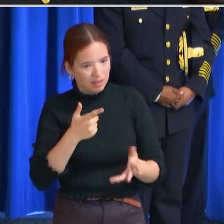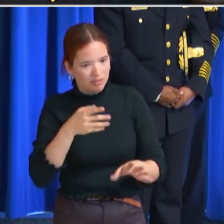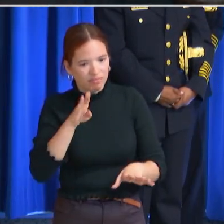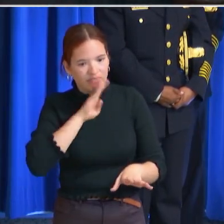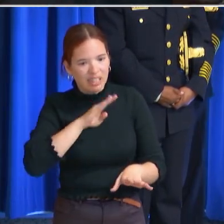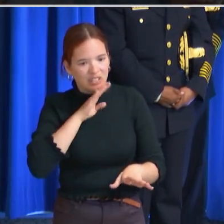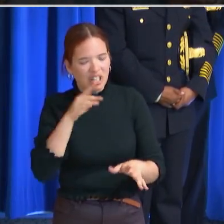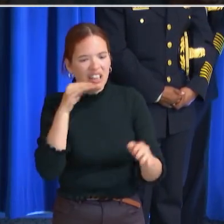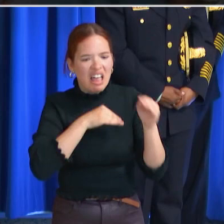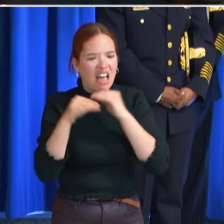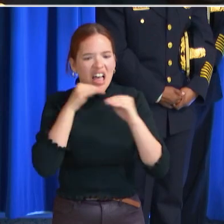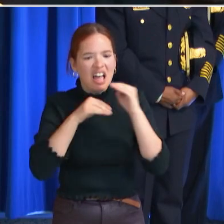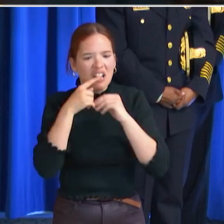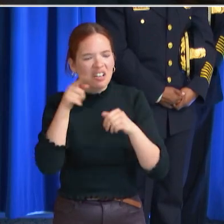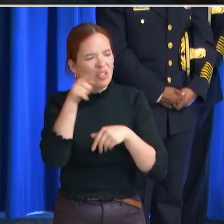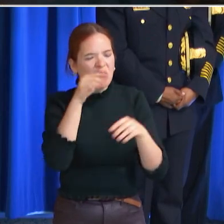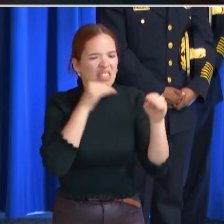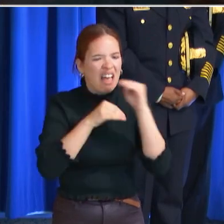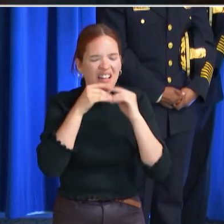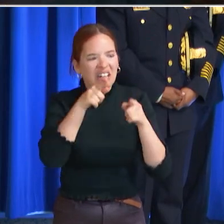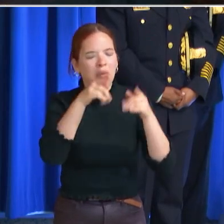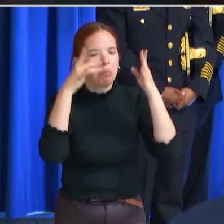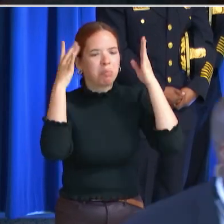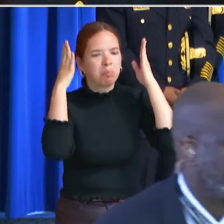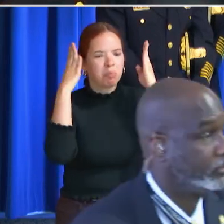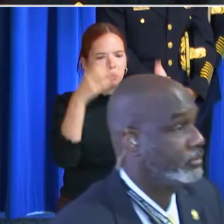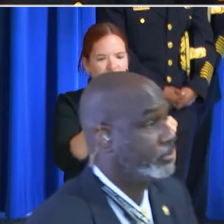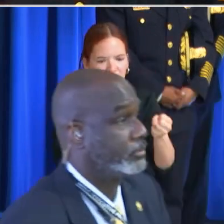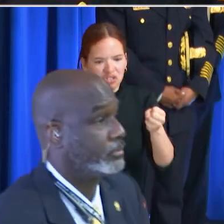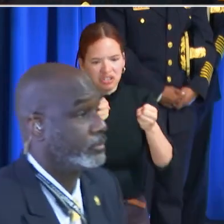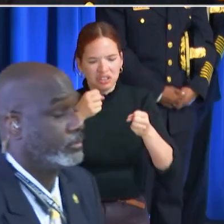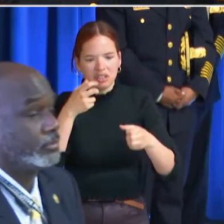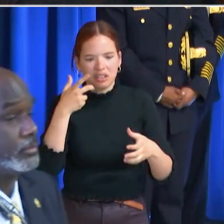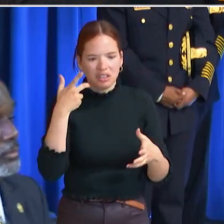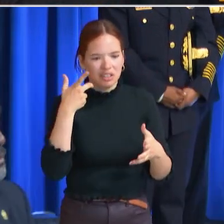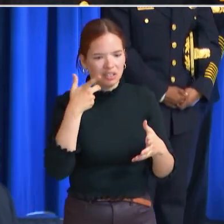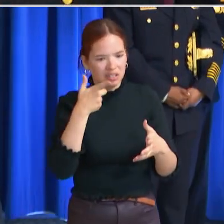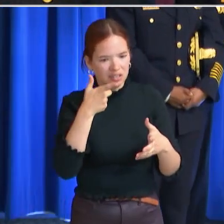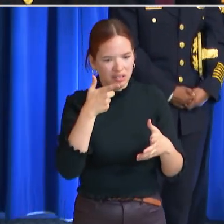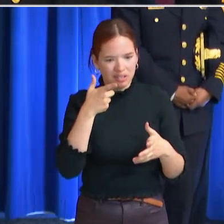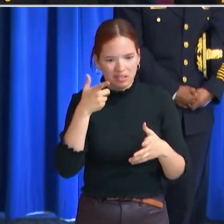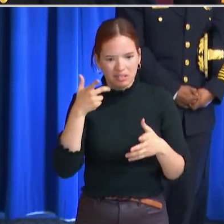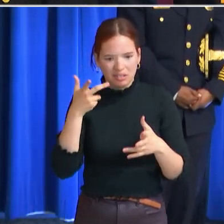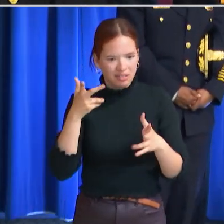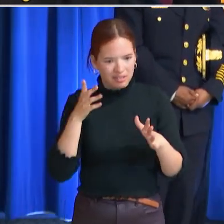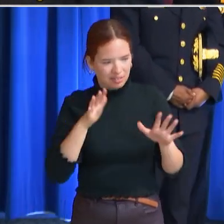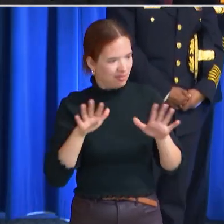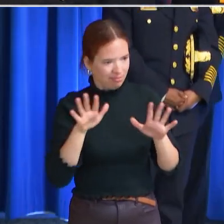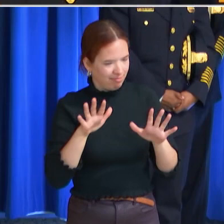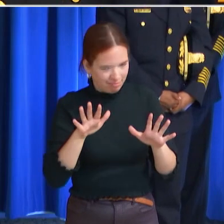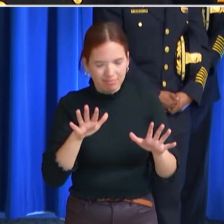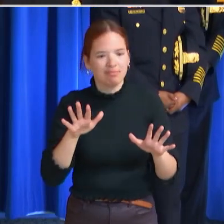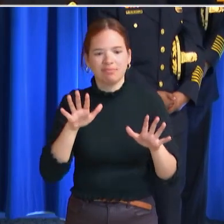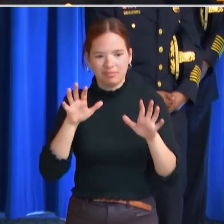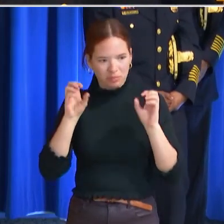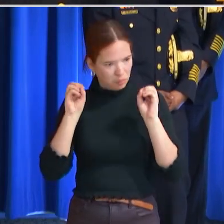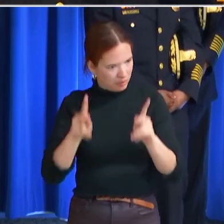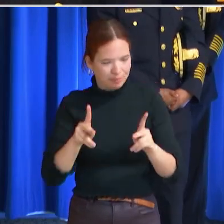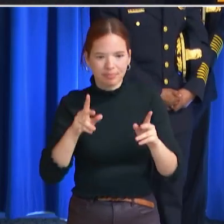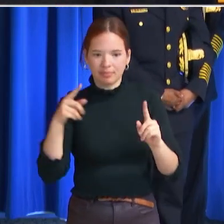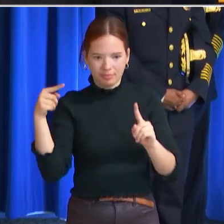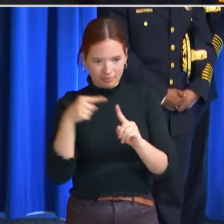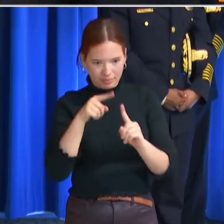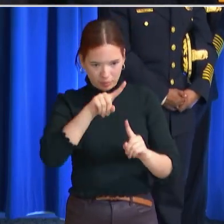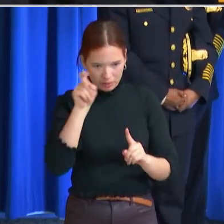all victims. Any other questions? All young Yes. men. Can we go back to the initiative and what does that Sure. look like